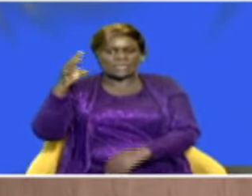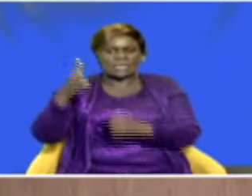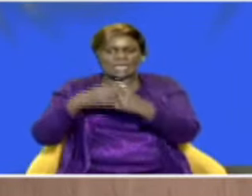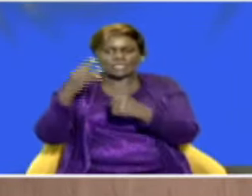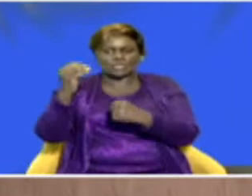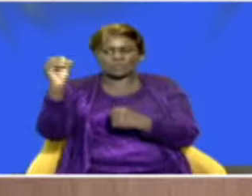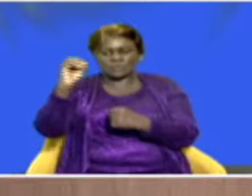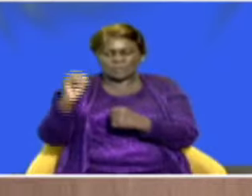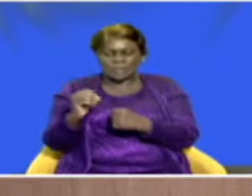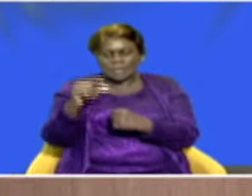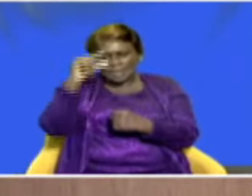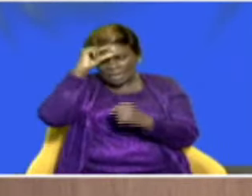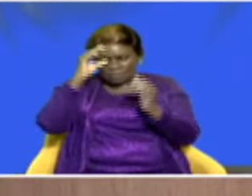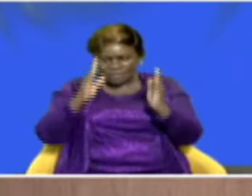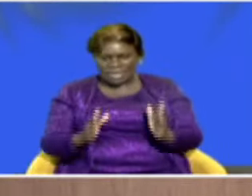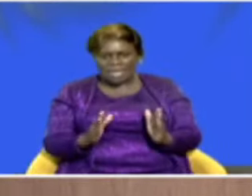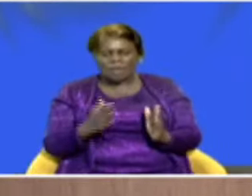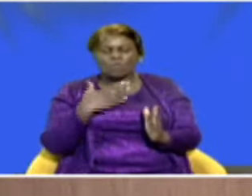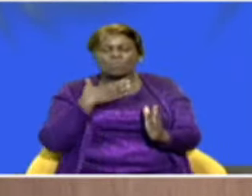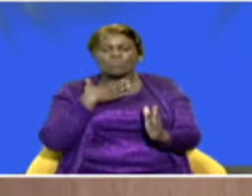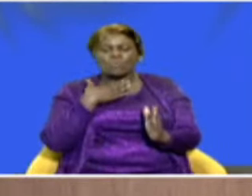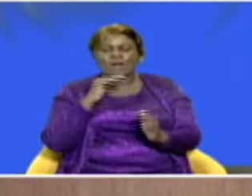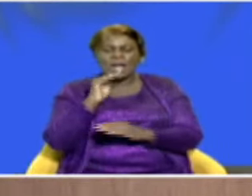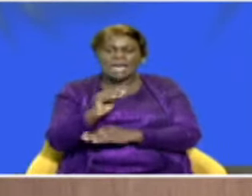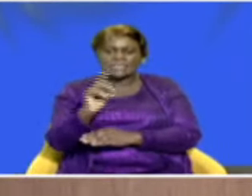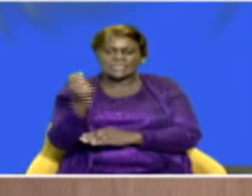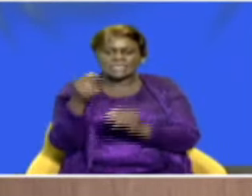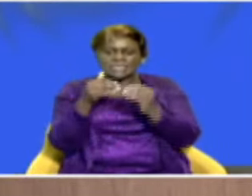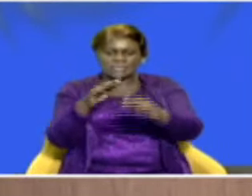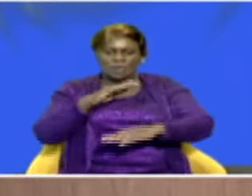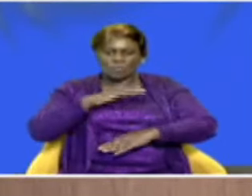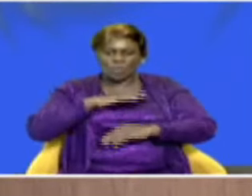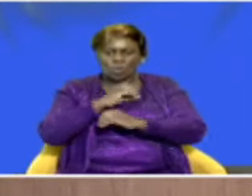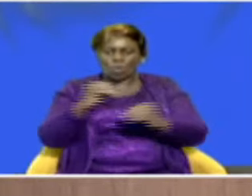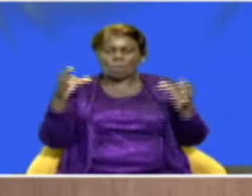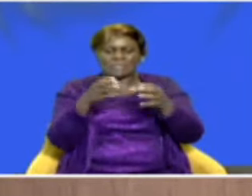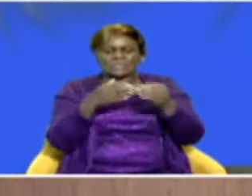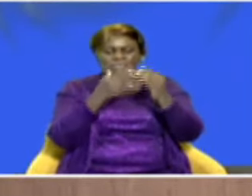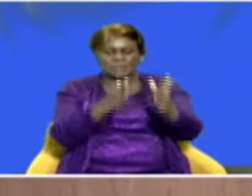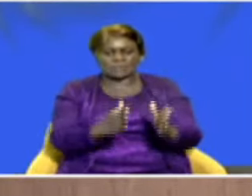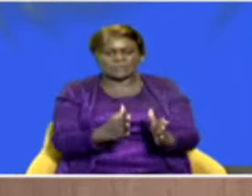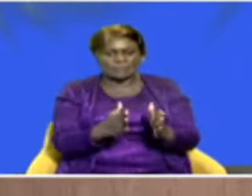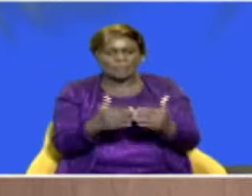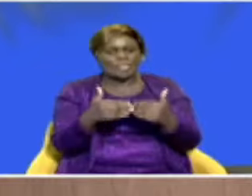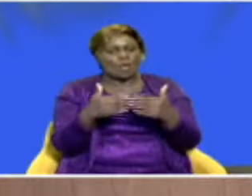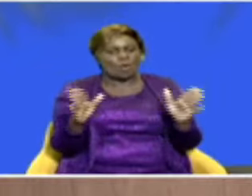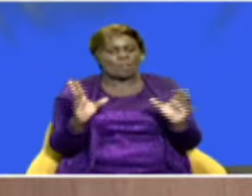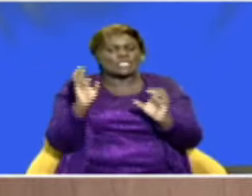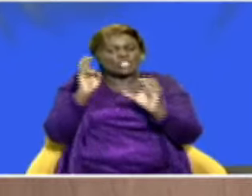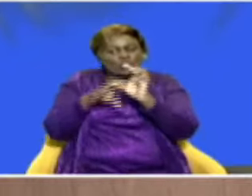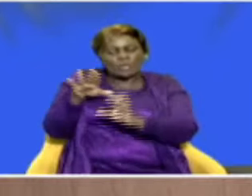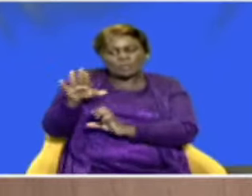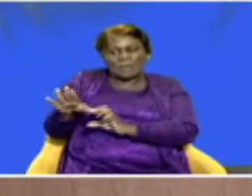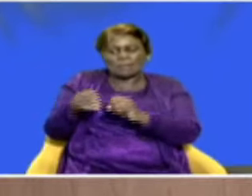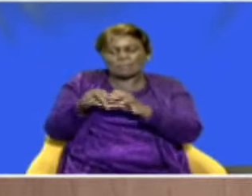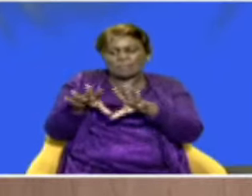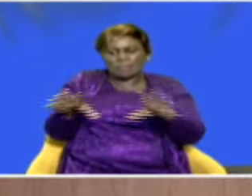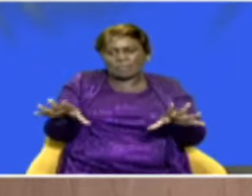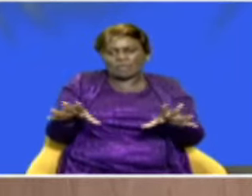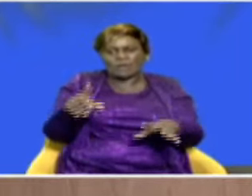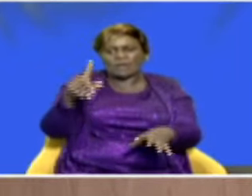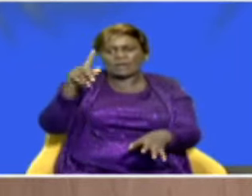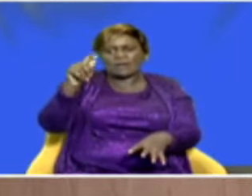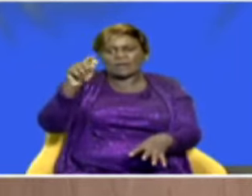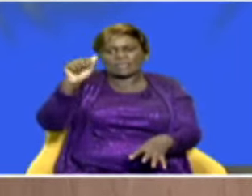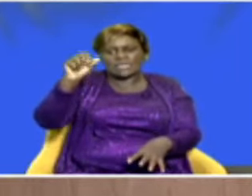stage, Governor Natembeya urged Ford Kenya leaders dissatisfied with the party leadership to openly join him in spreading the message